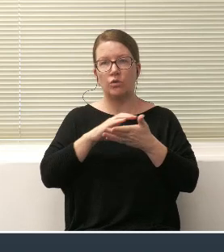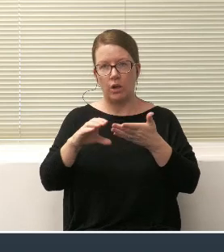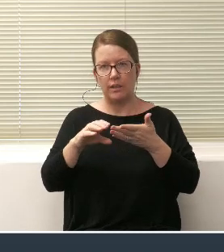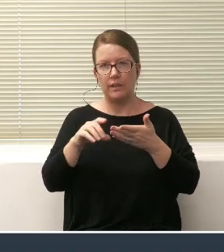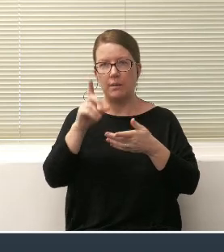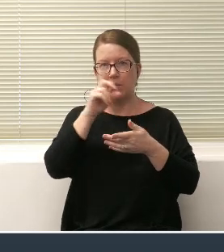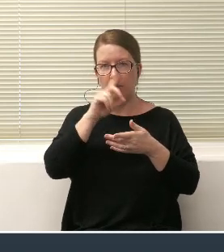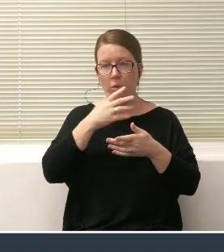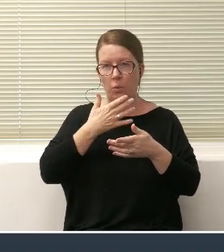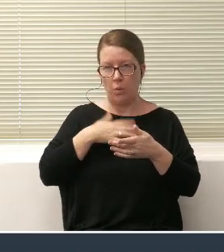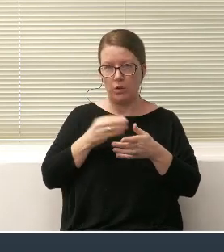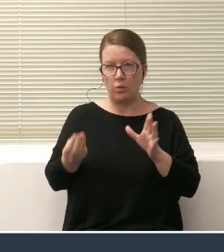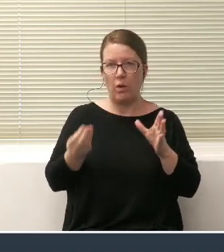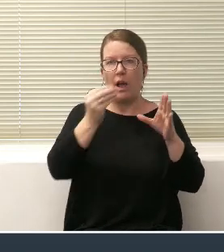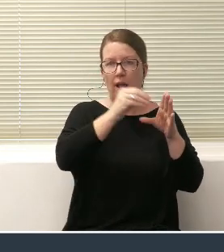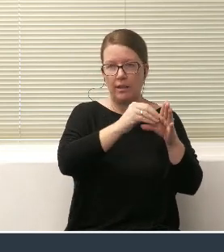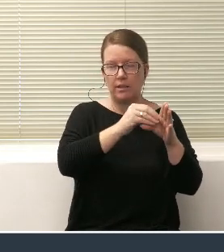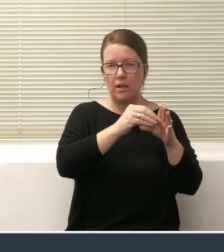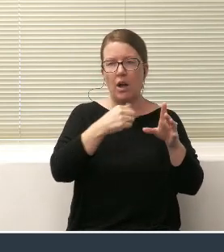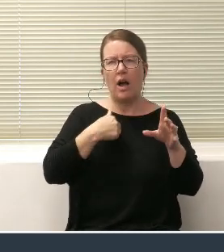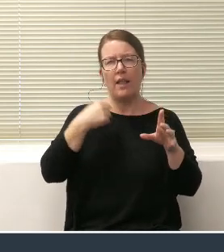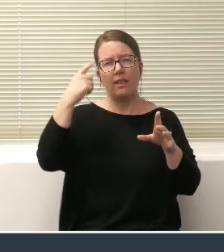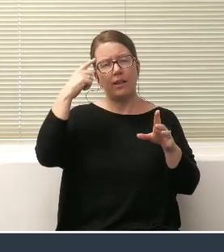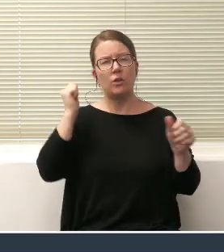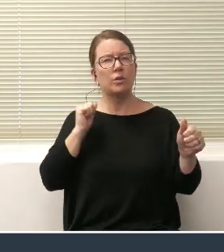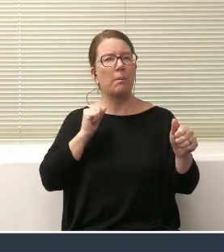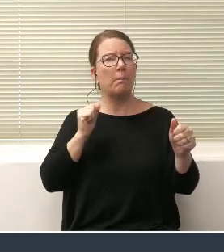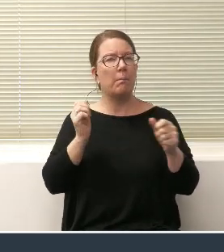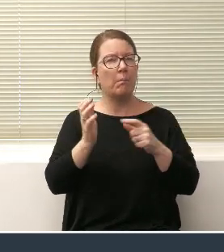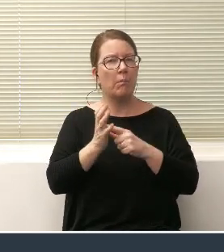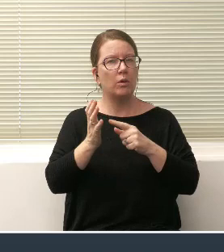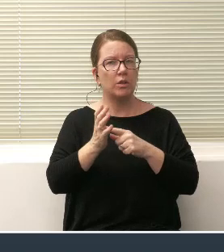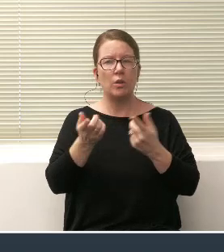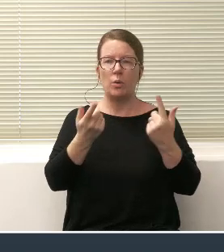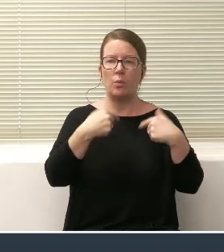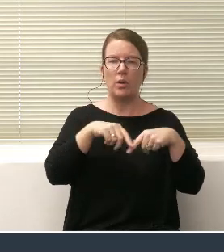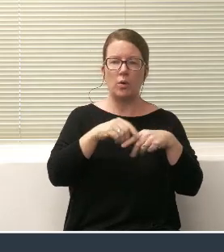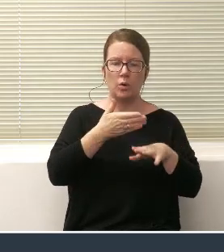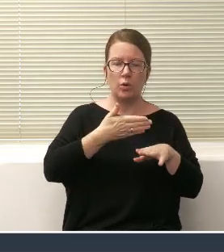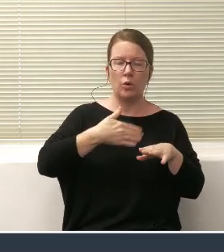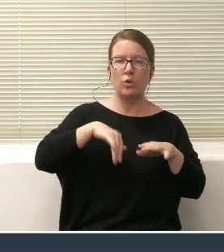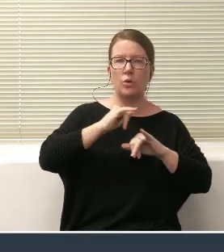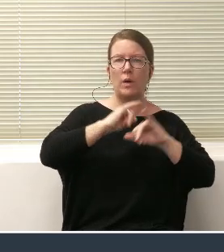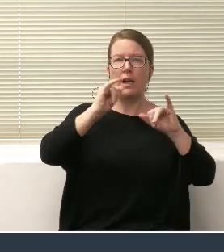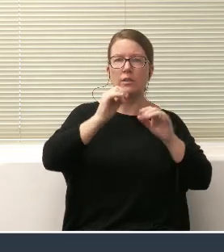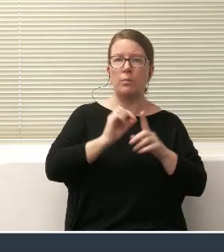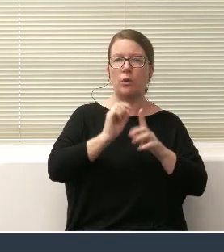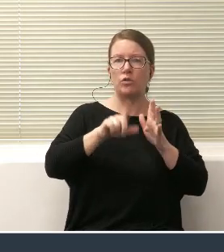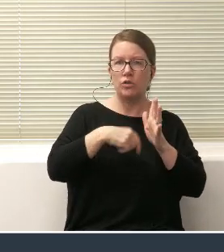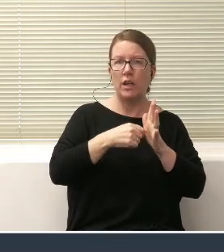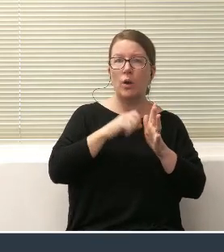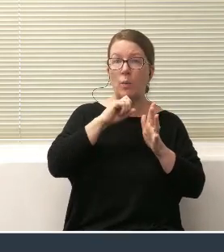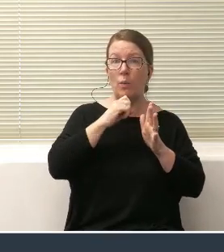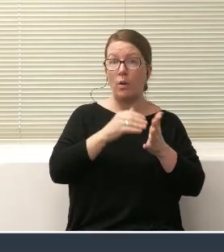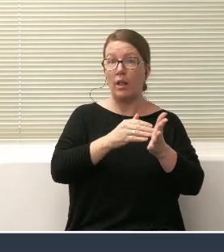development of our coastal hazard strategy does very much align with building resilience. So just to offer my view, and I'd be happy to